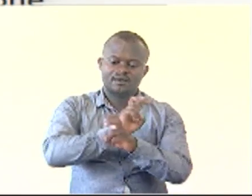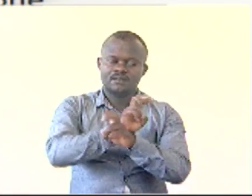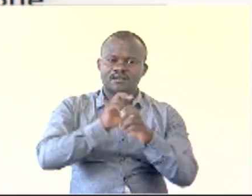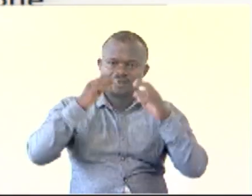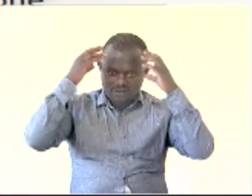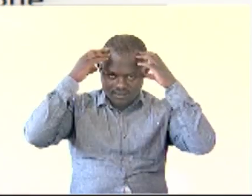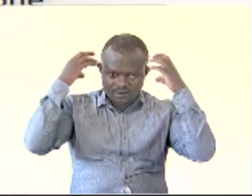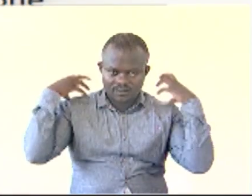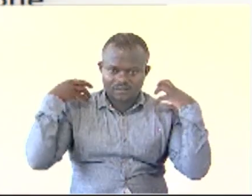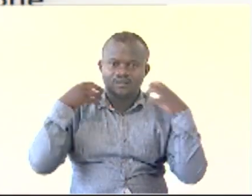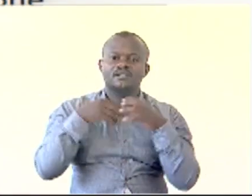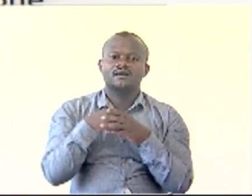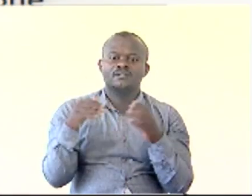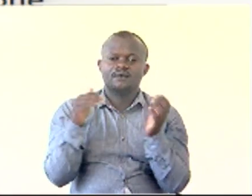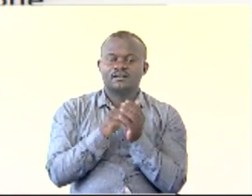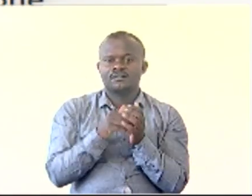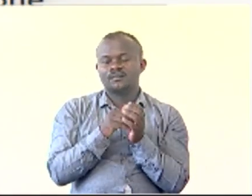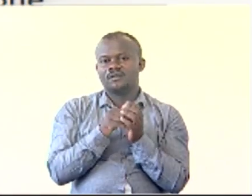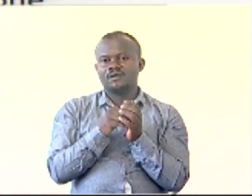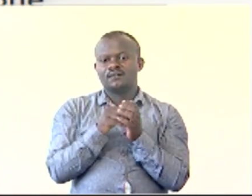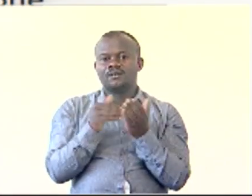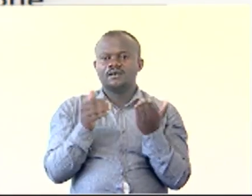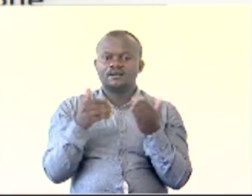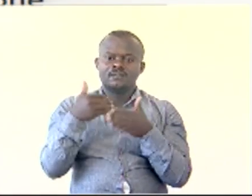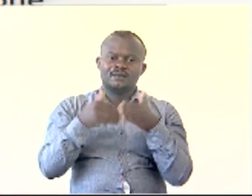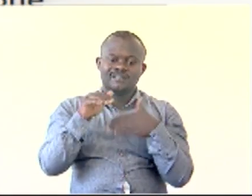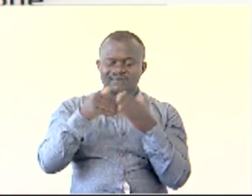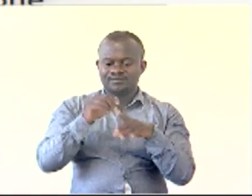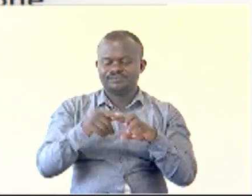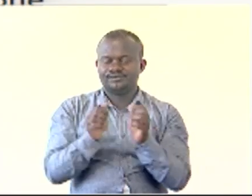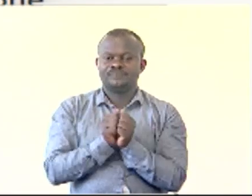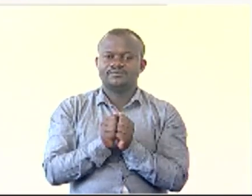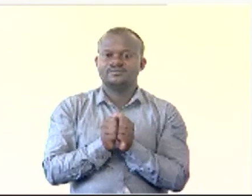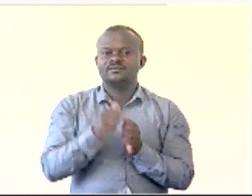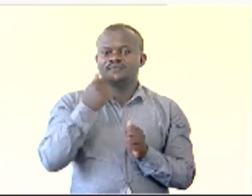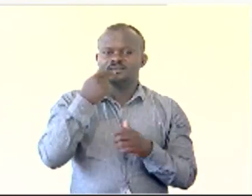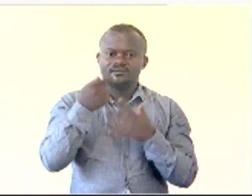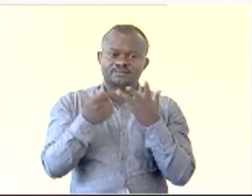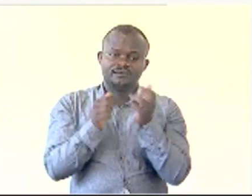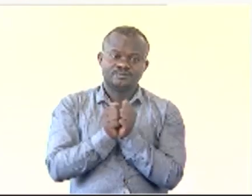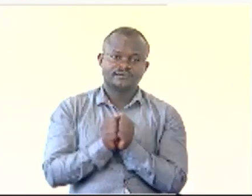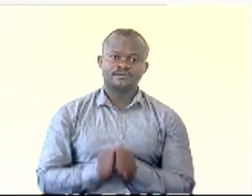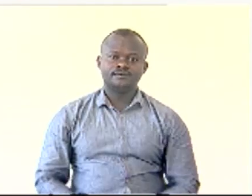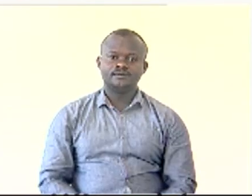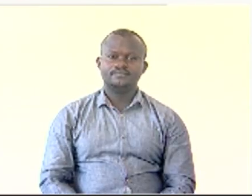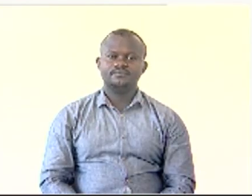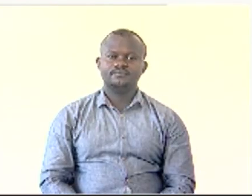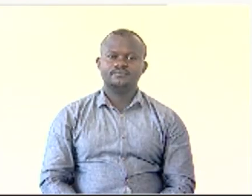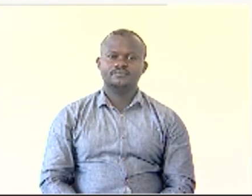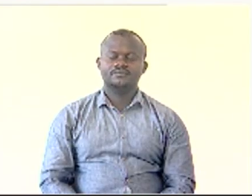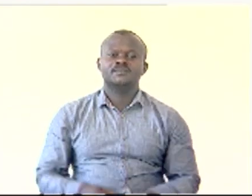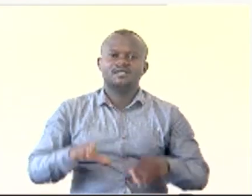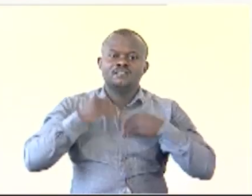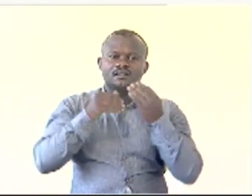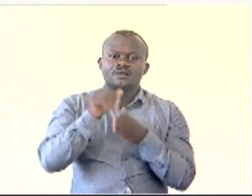and radius and even proximal of the ulna. So these are the things I'm talking about. Let's talk